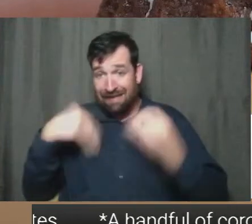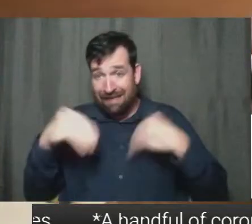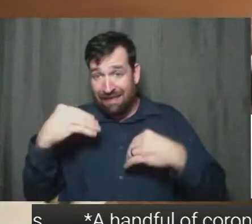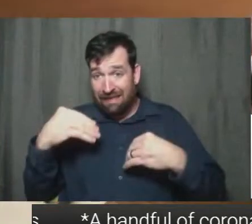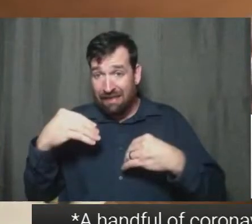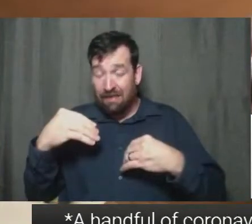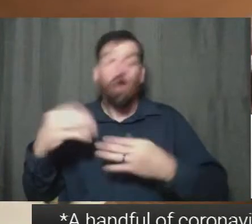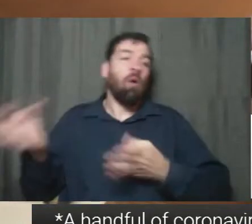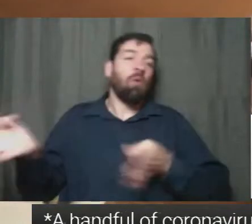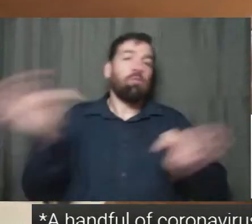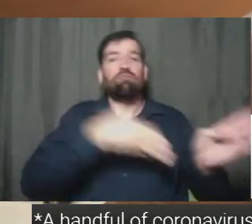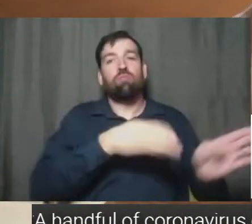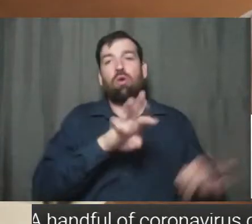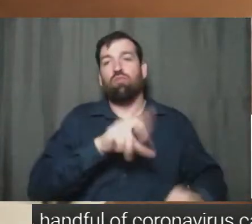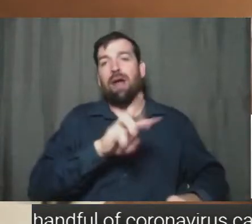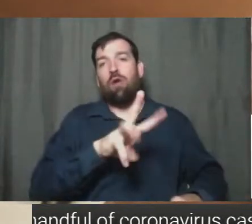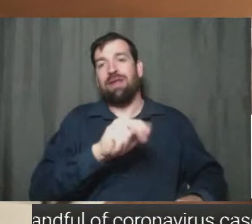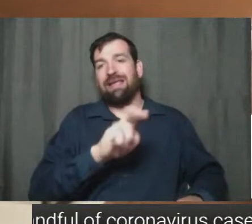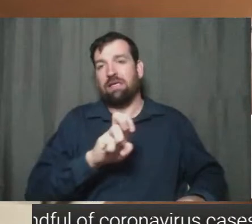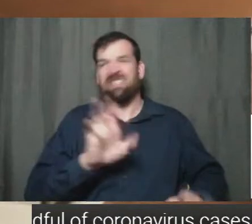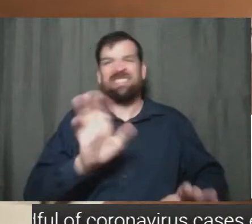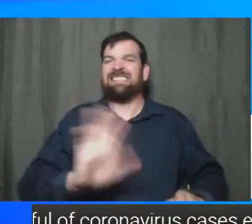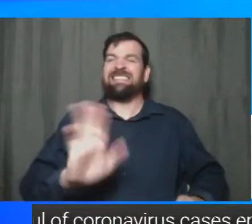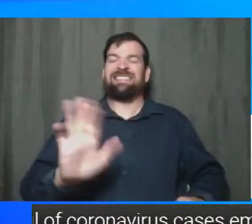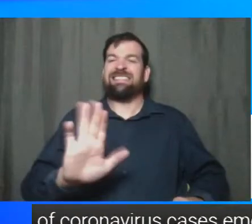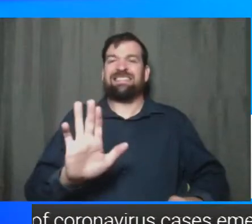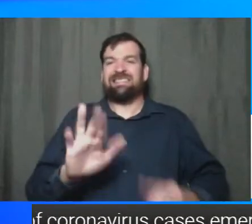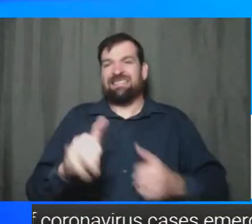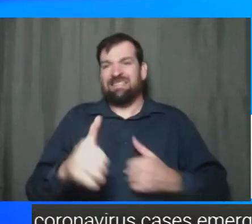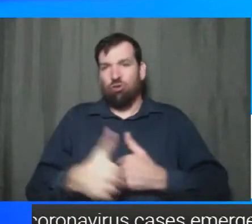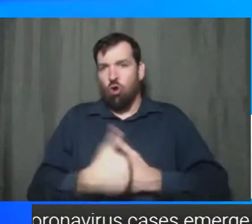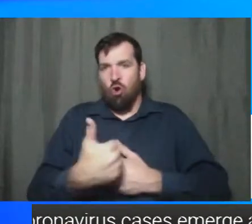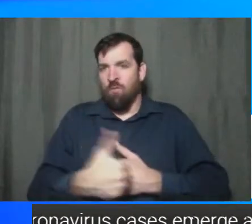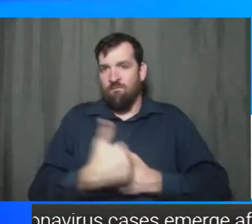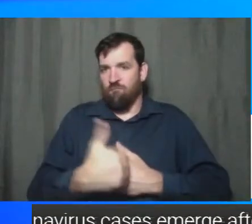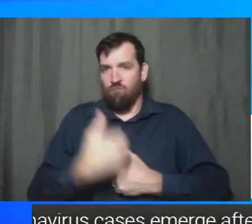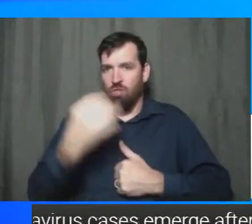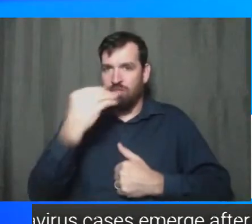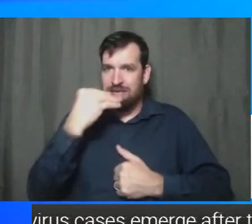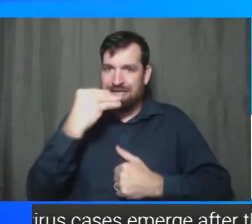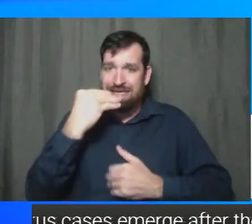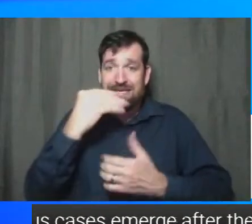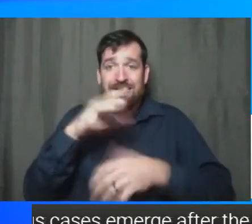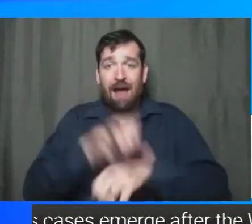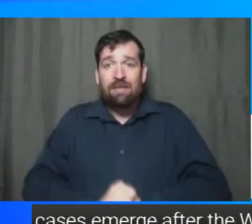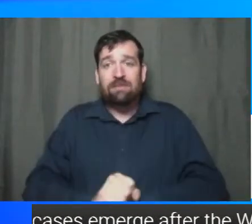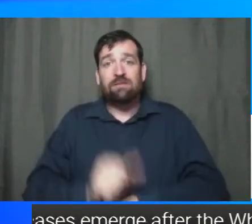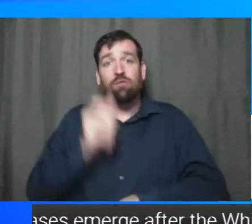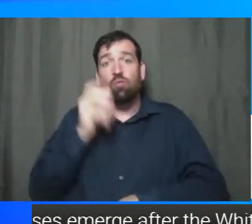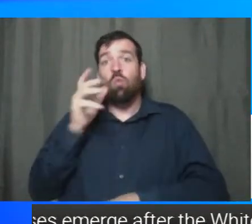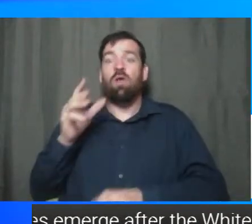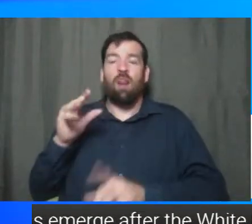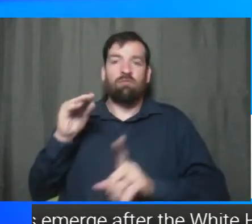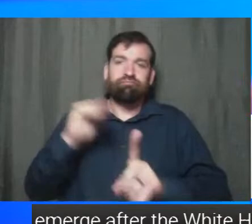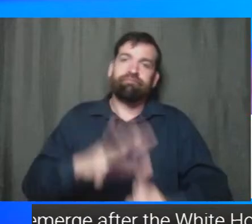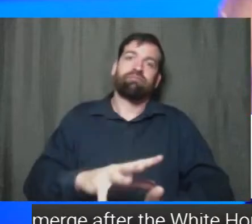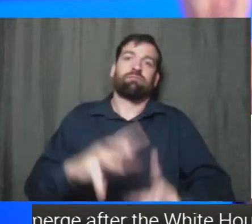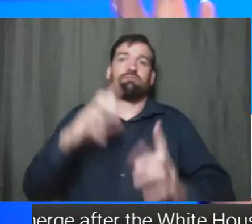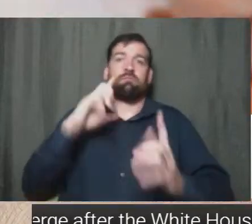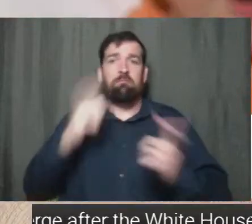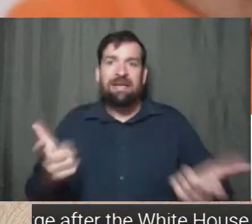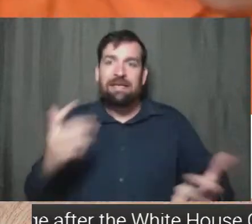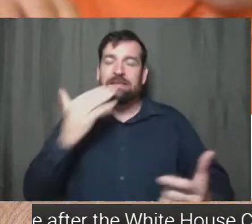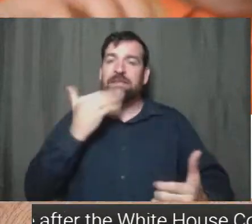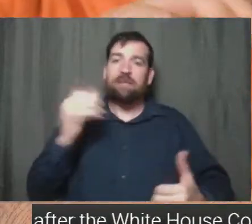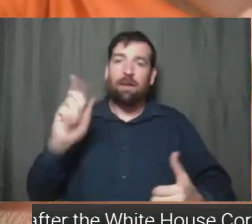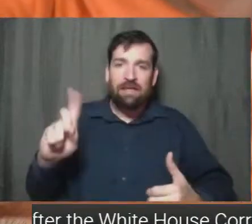No, that also sets up those harmful eating habits down the line that are influencing the obesity epidemic, diabetes, all the